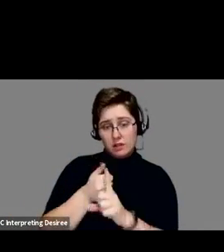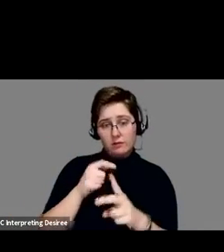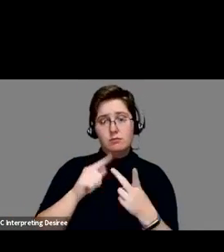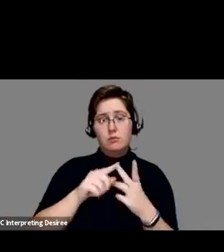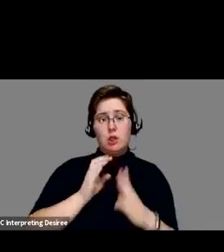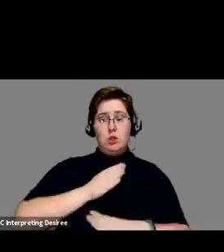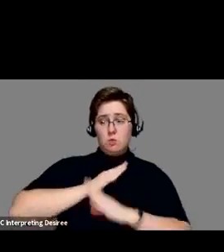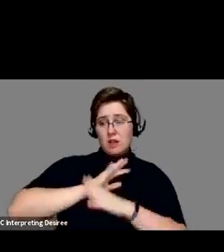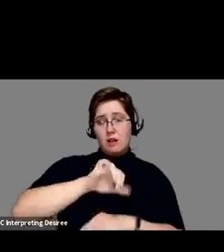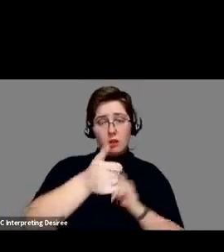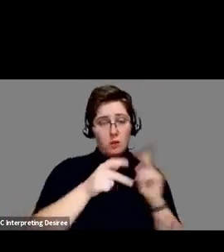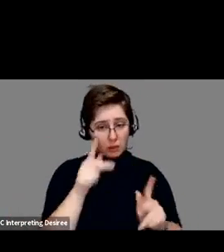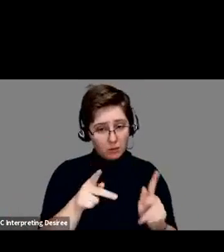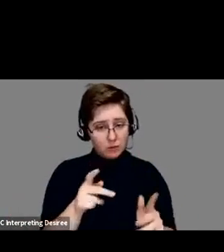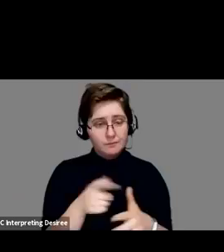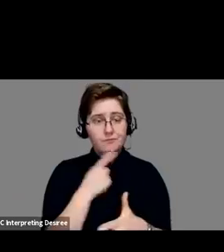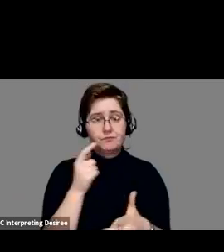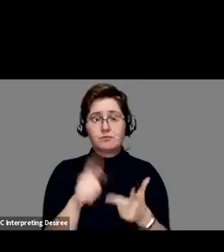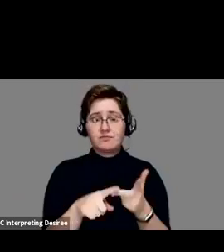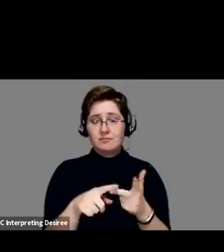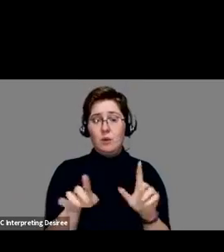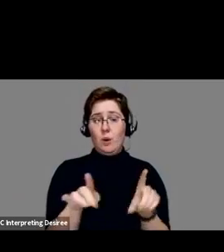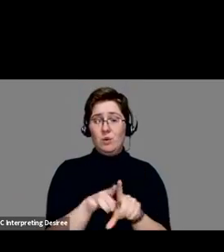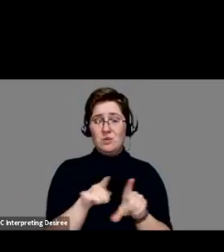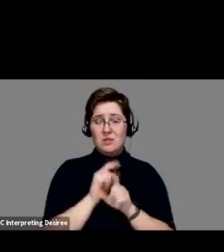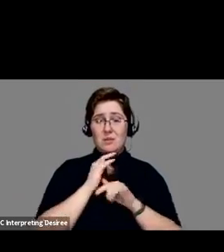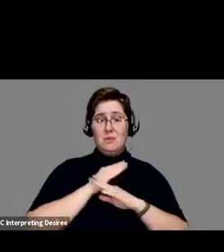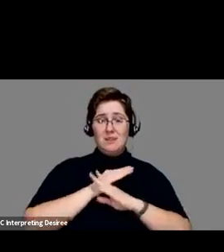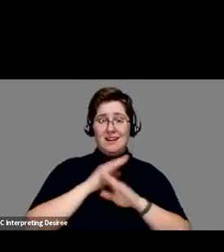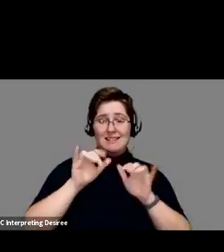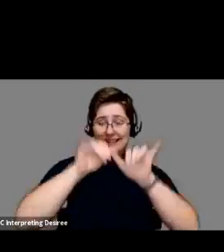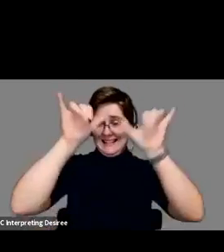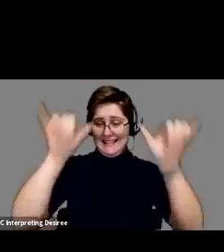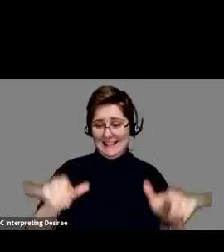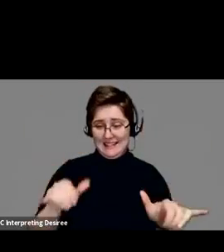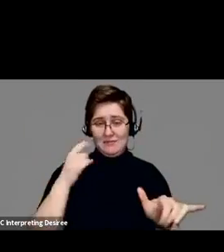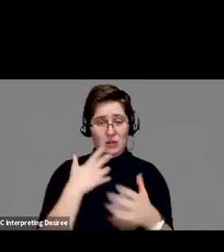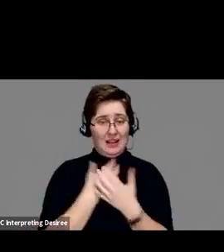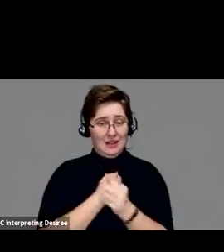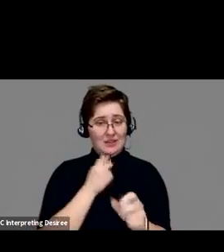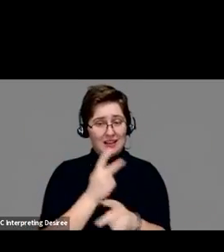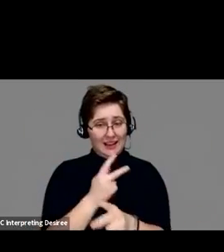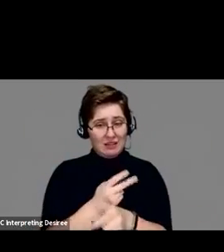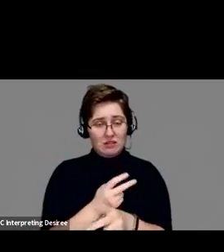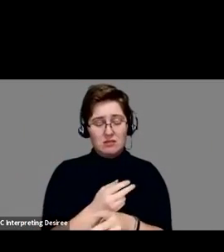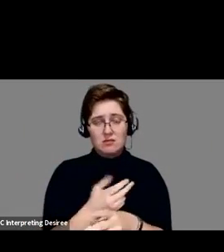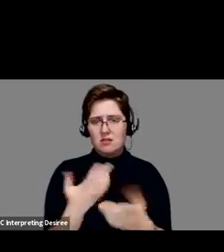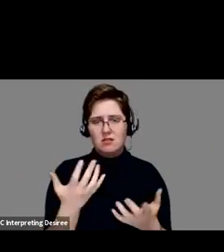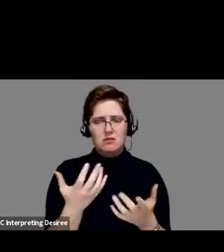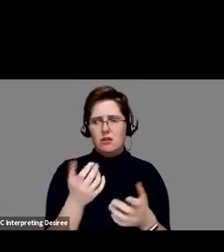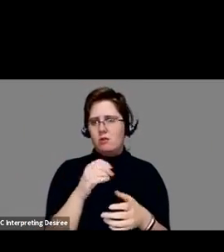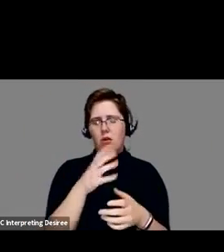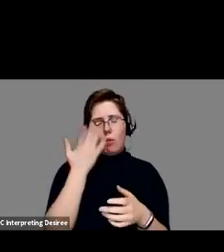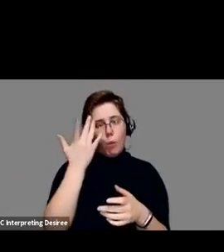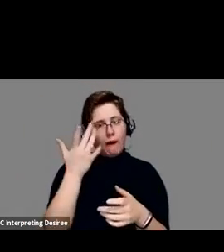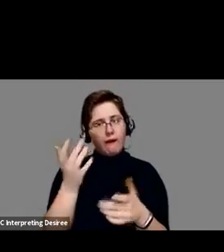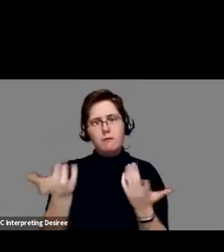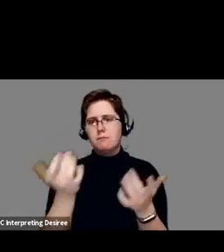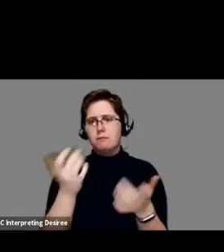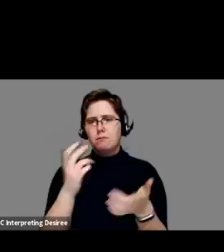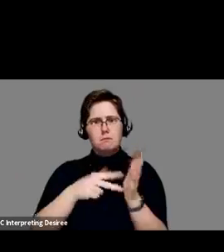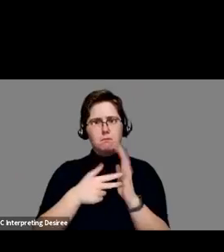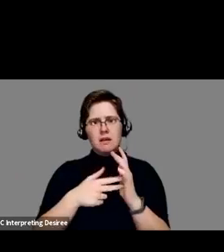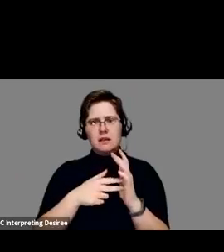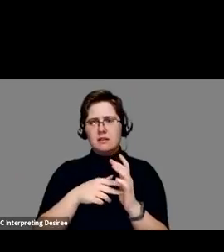protecting others, and then protecting the system so that it's not creating an added burden onto